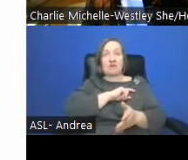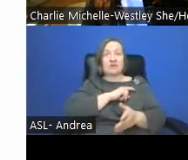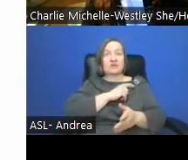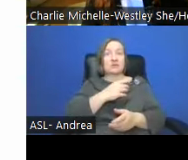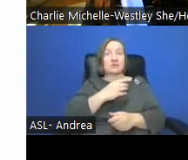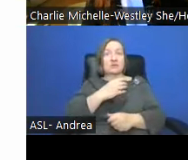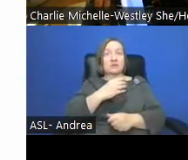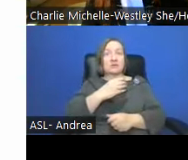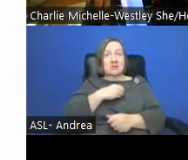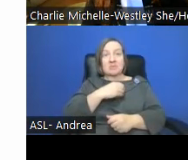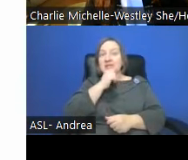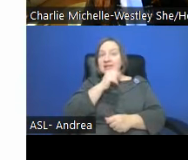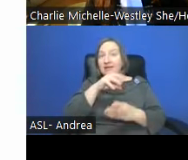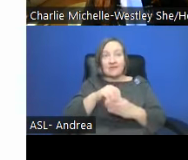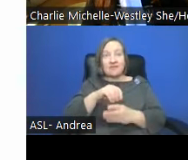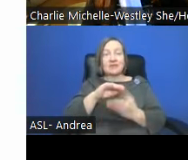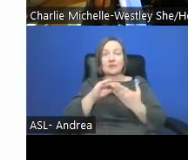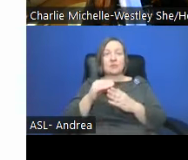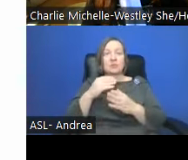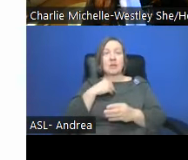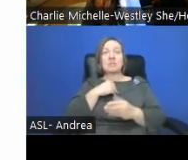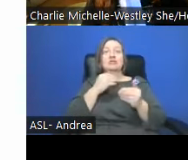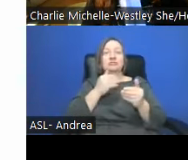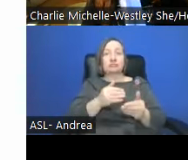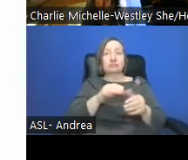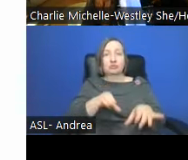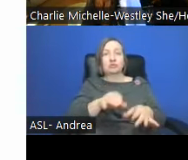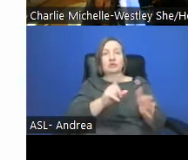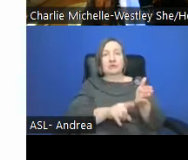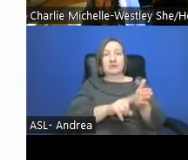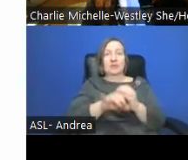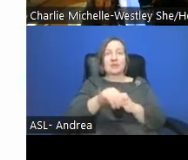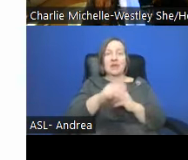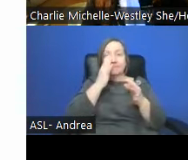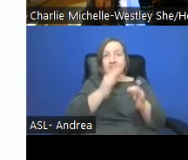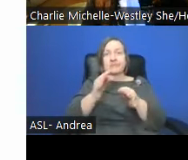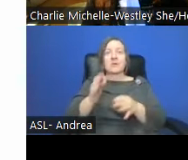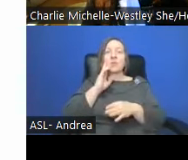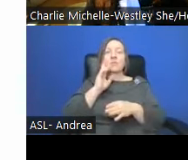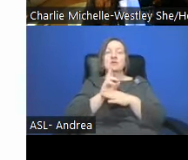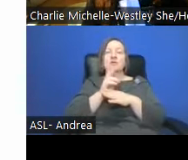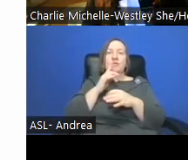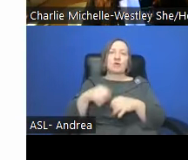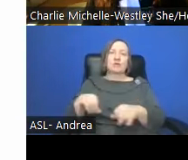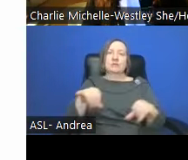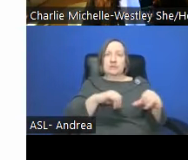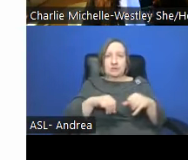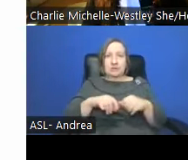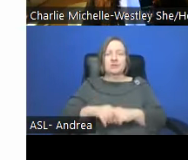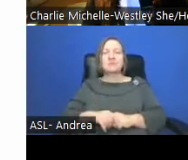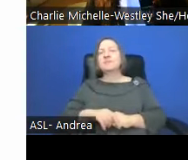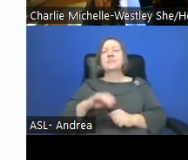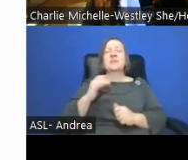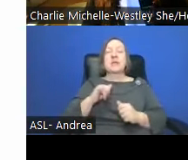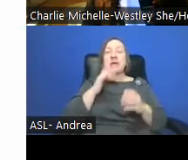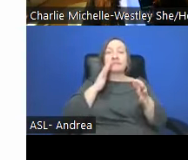not involving community members conducts an investigation. These findings shall also be used for consistency. These findings